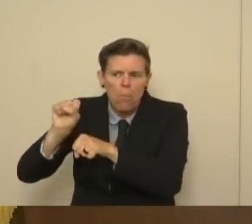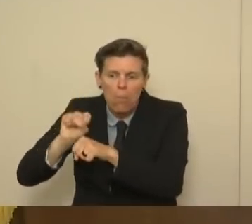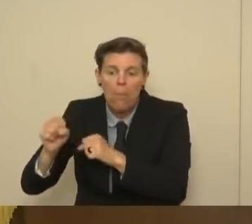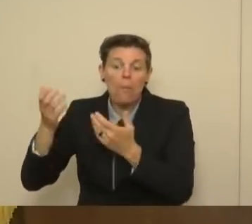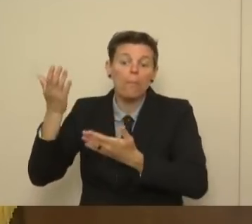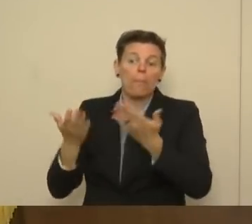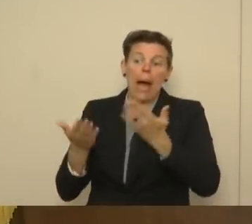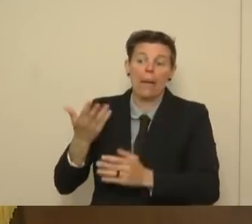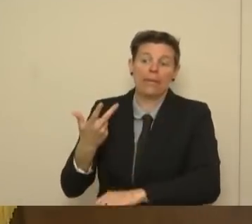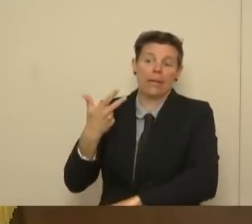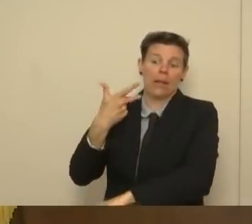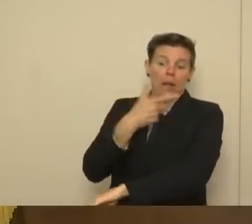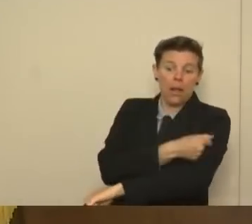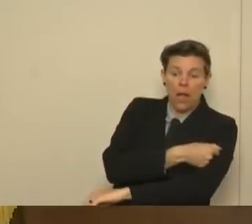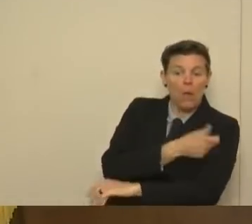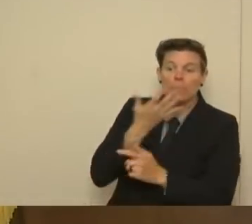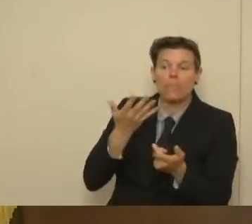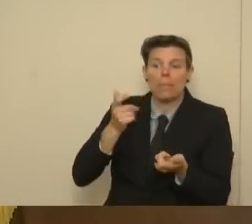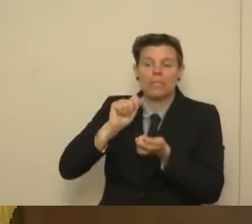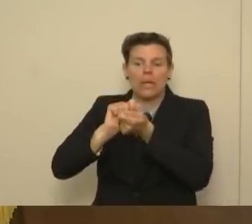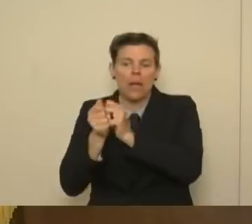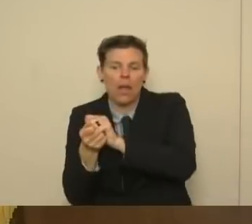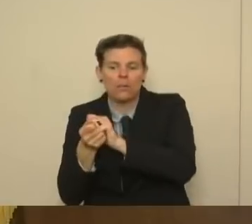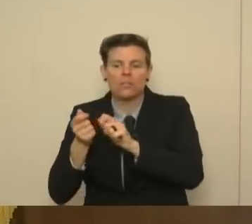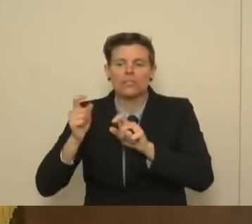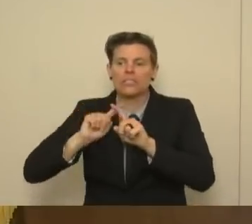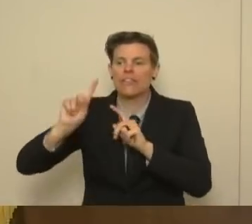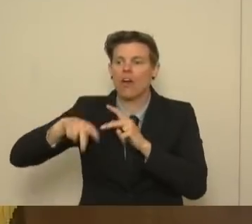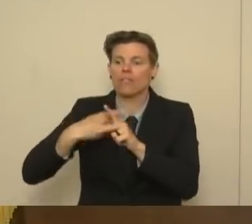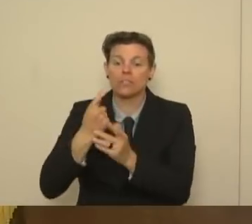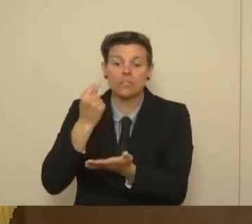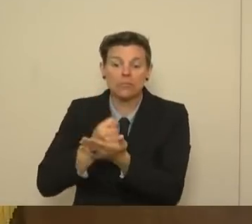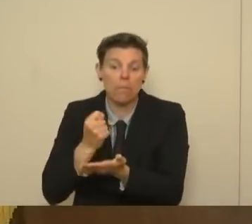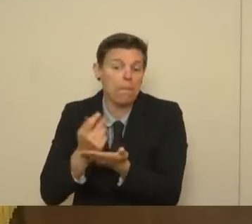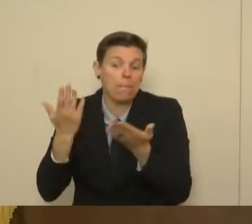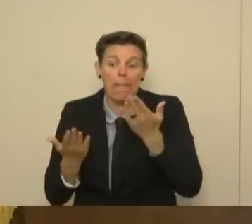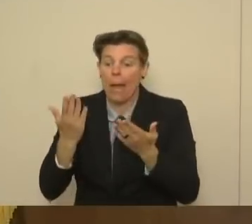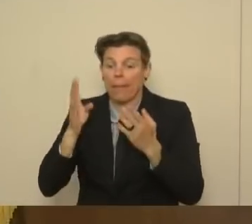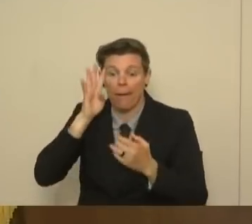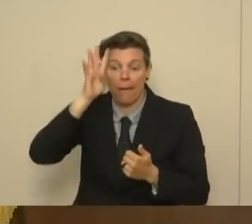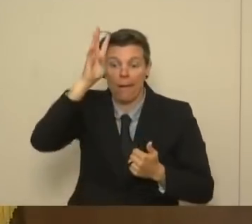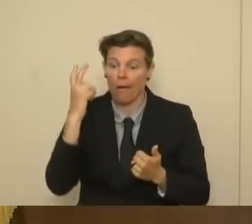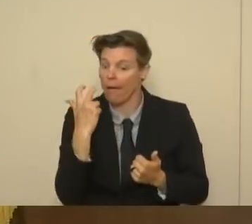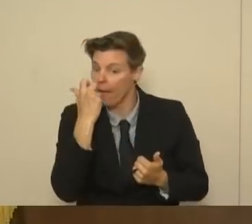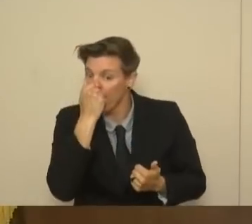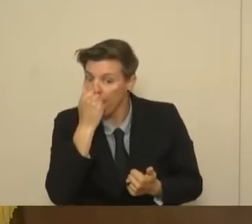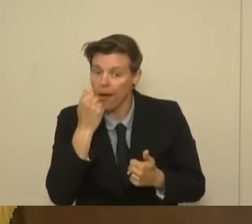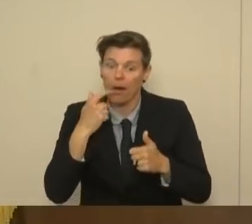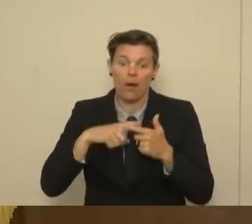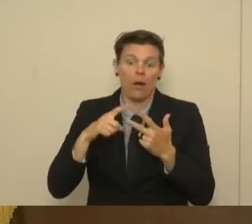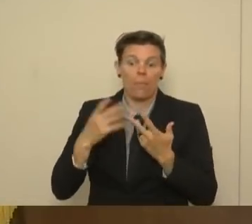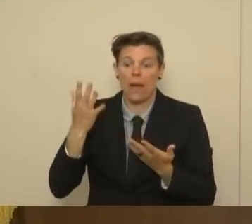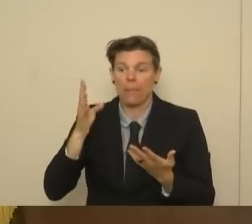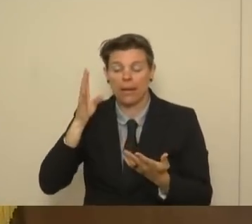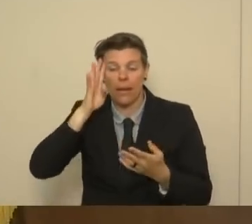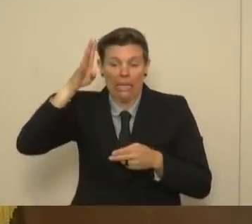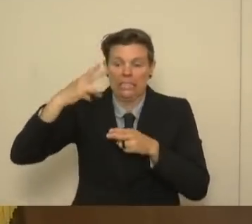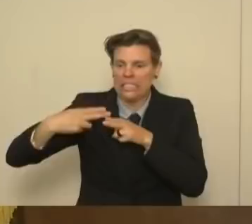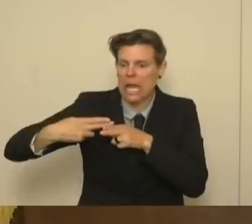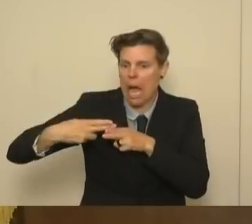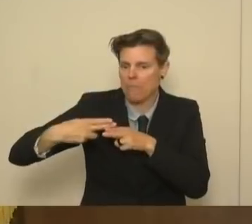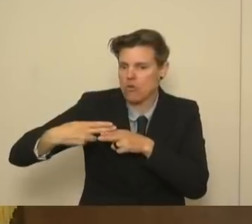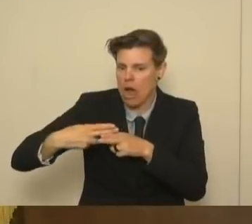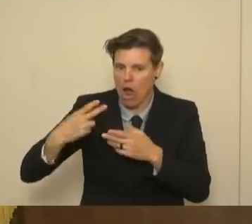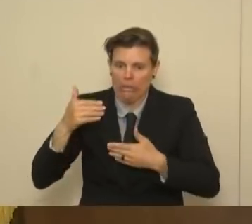a nasal vaccine, not all an injection, so a vaccine. And then 2, that treatment remedies are